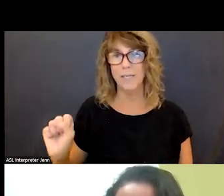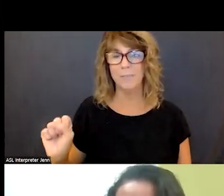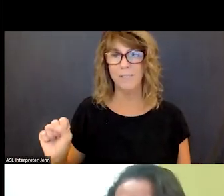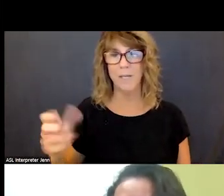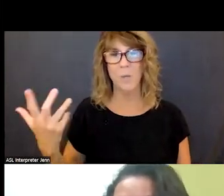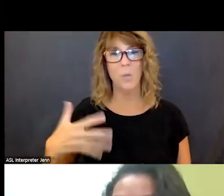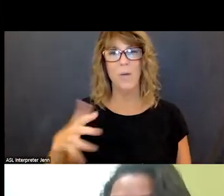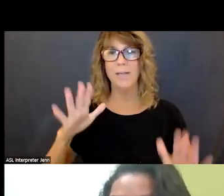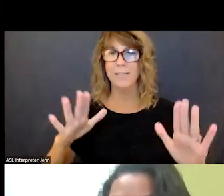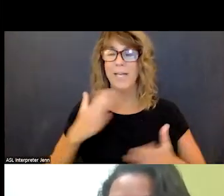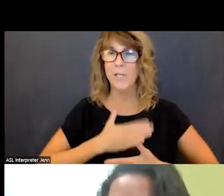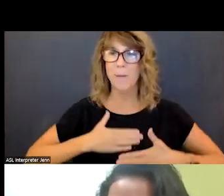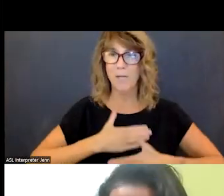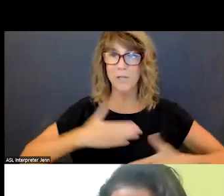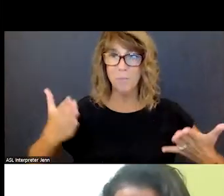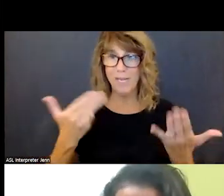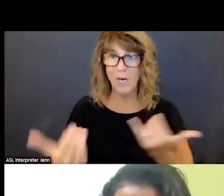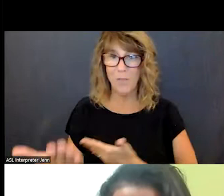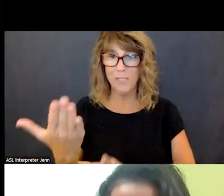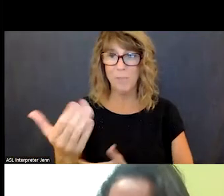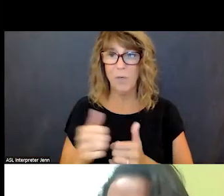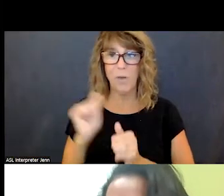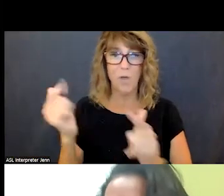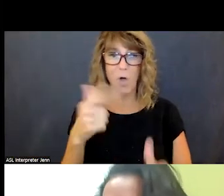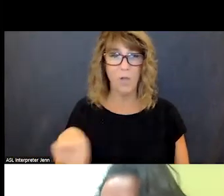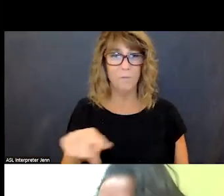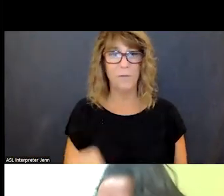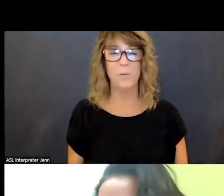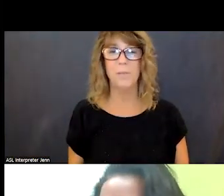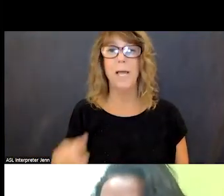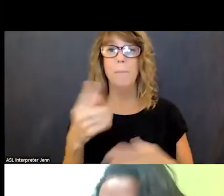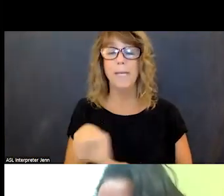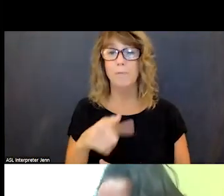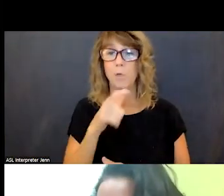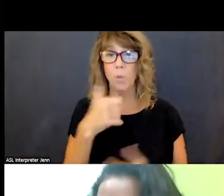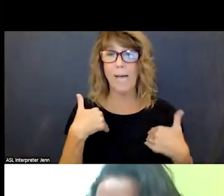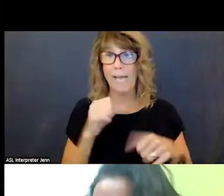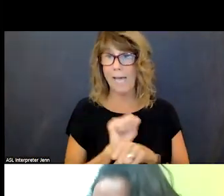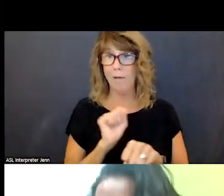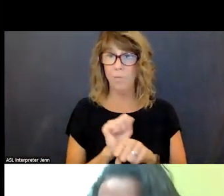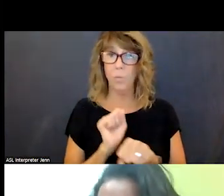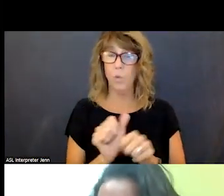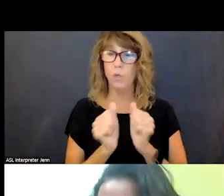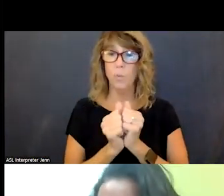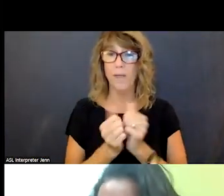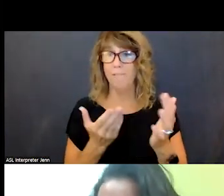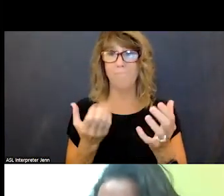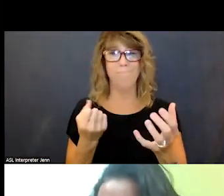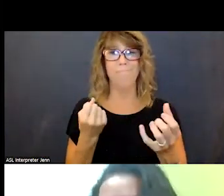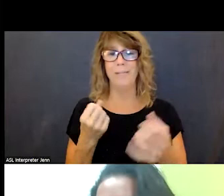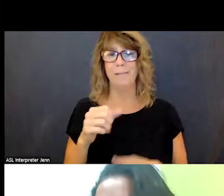such a pleasure to be here this morning with all of you, many of you who I have worked closely with over